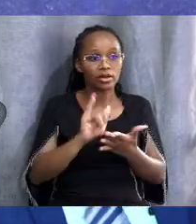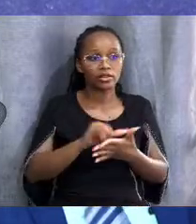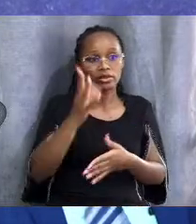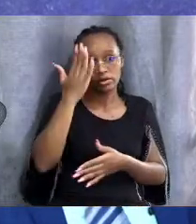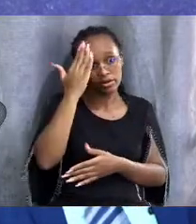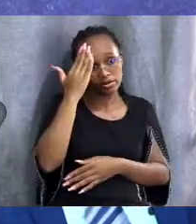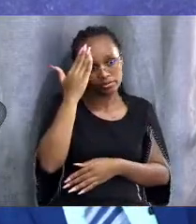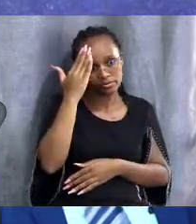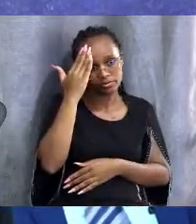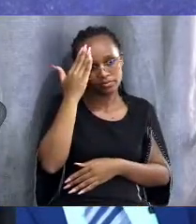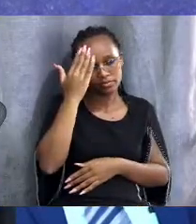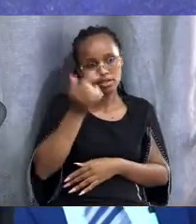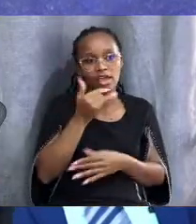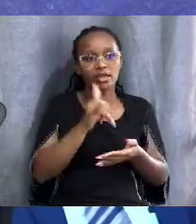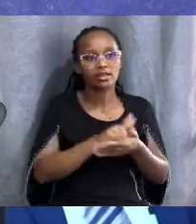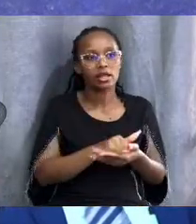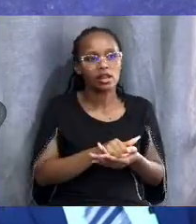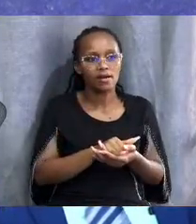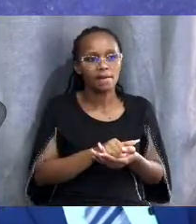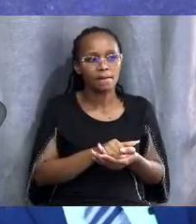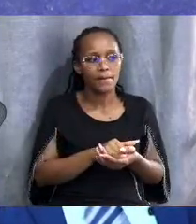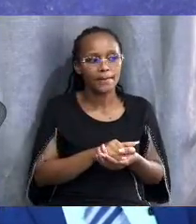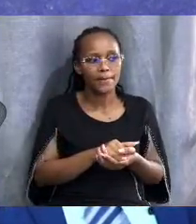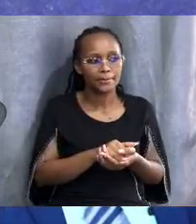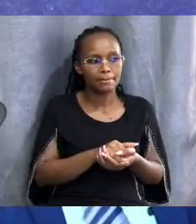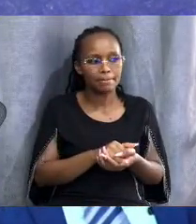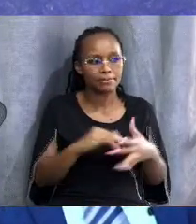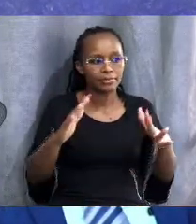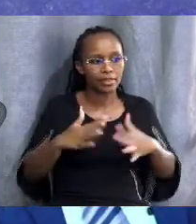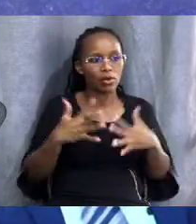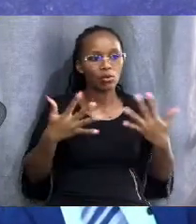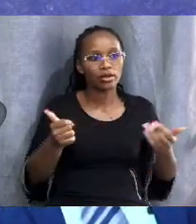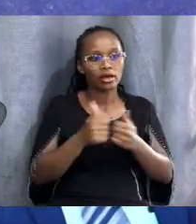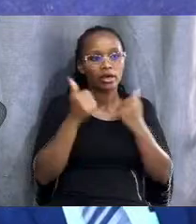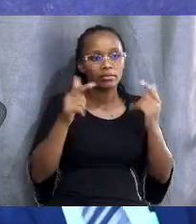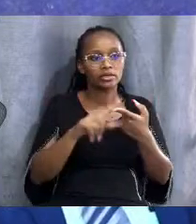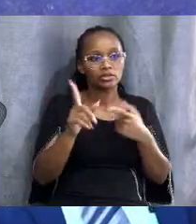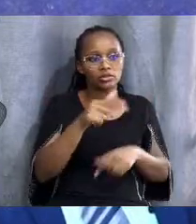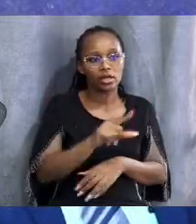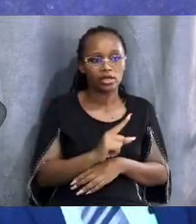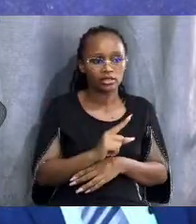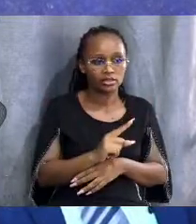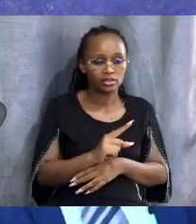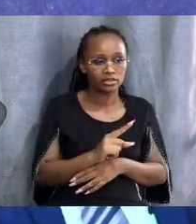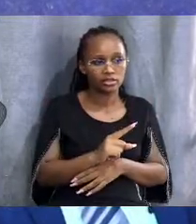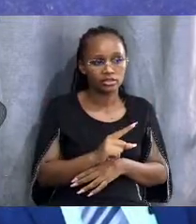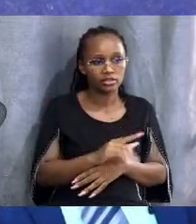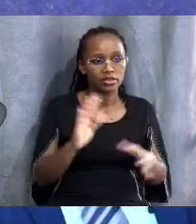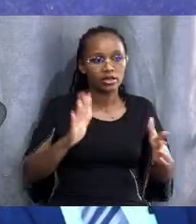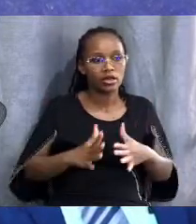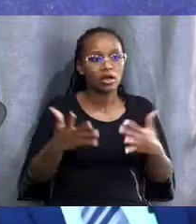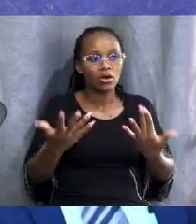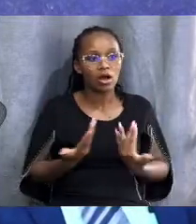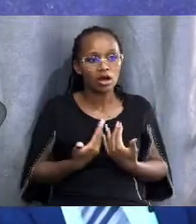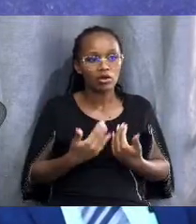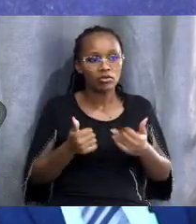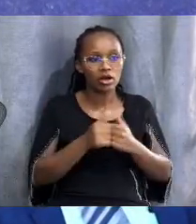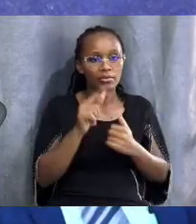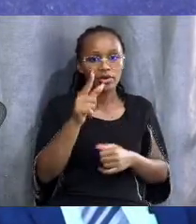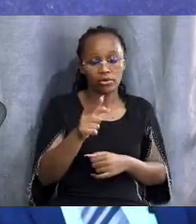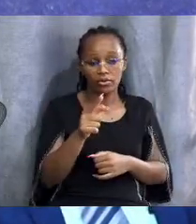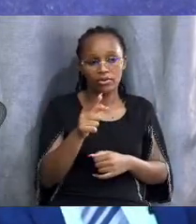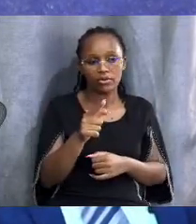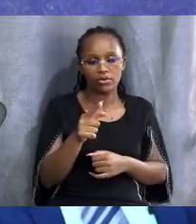know is that whatever happens to us, whatever happens to you